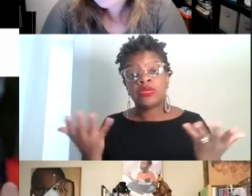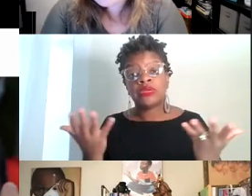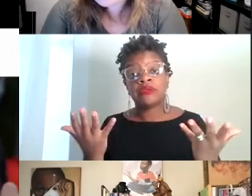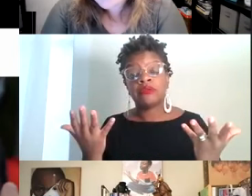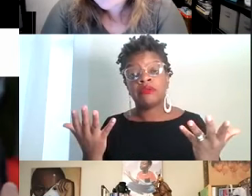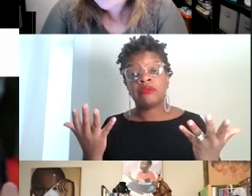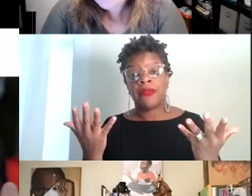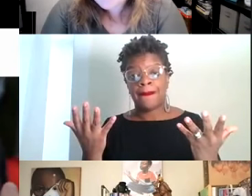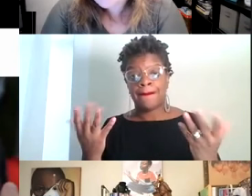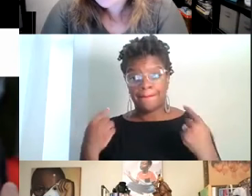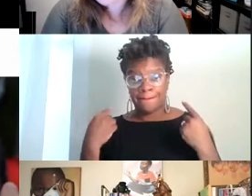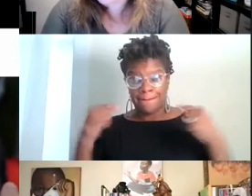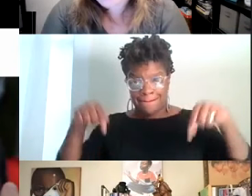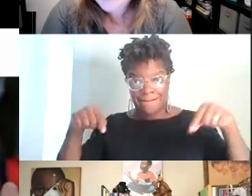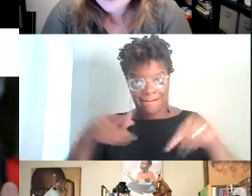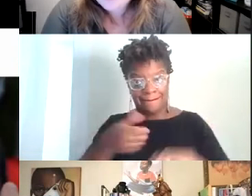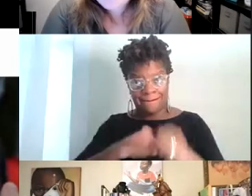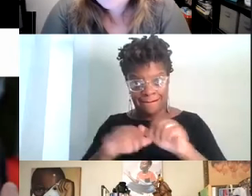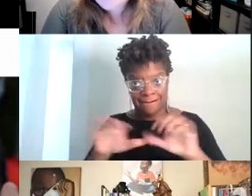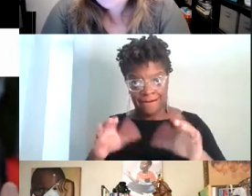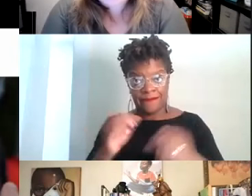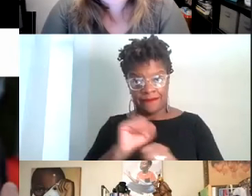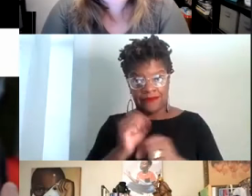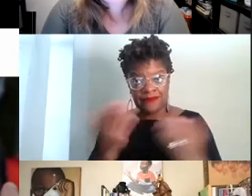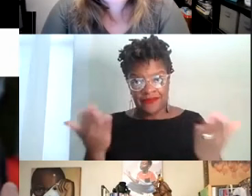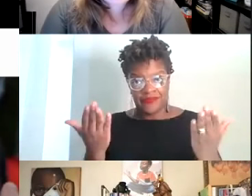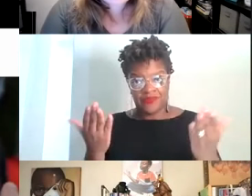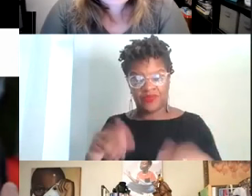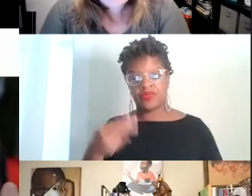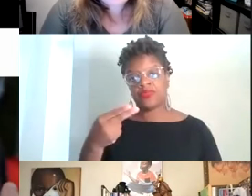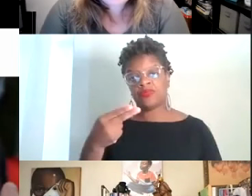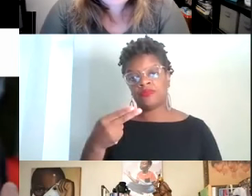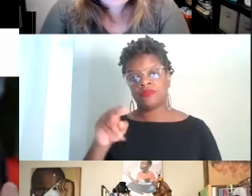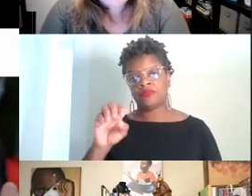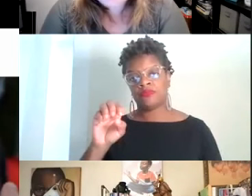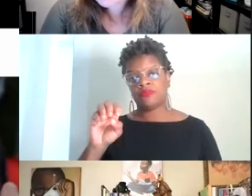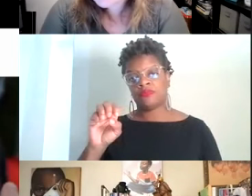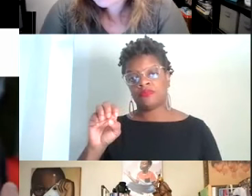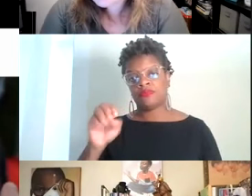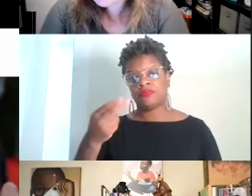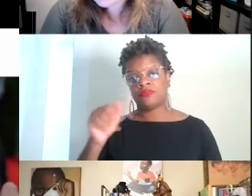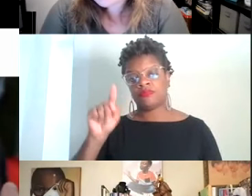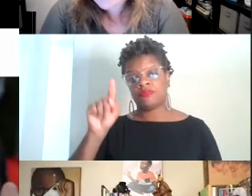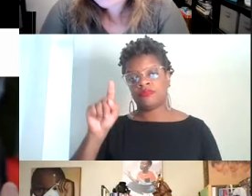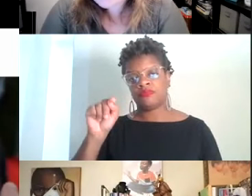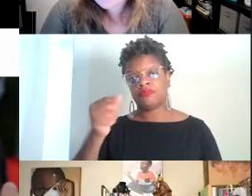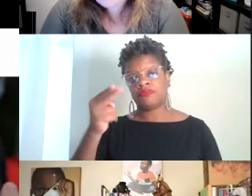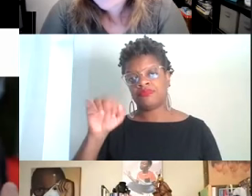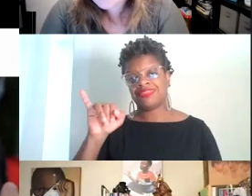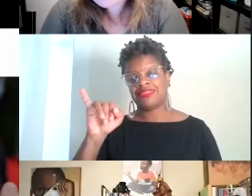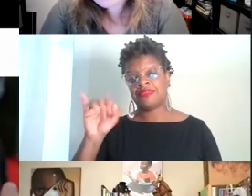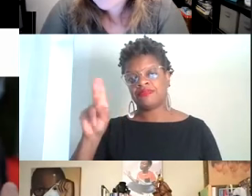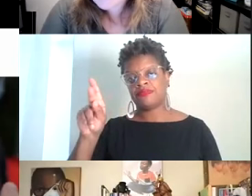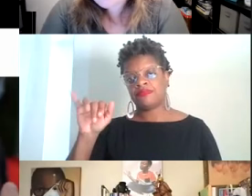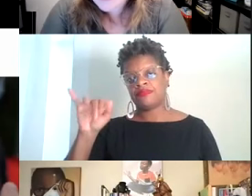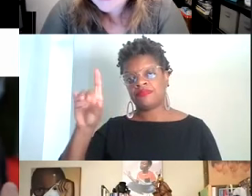of this work and in our work in general here at Healthi Kids is that RCSD students and families are